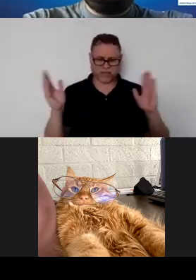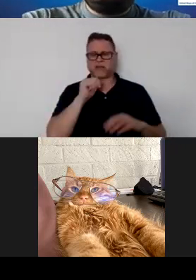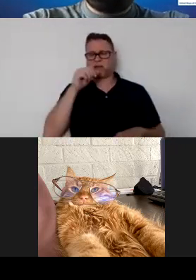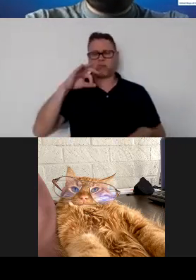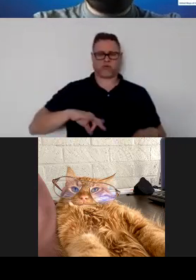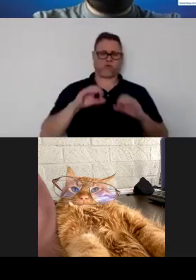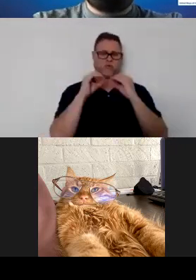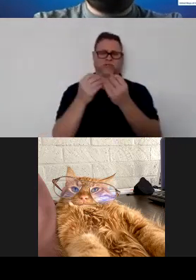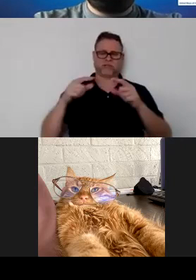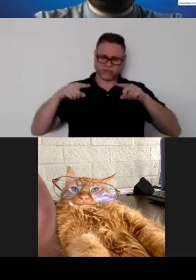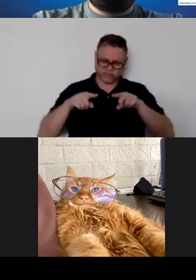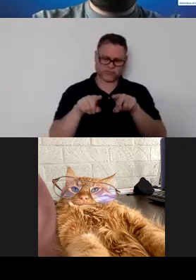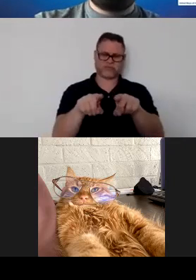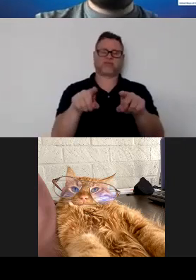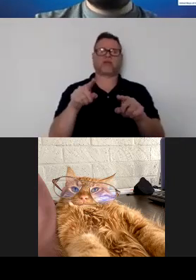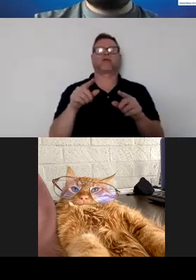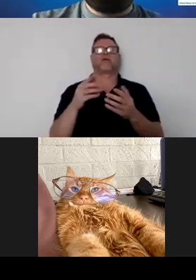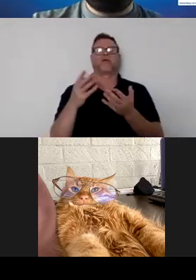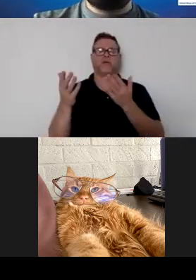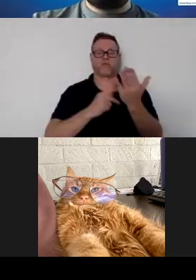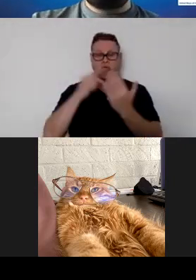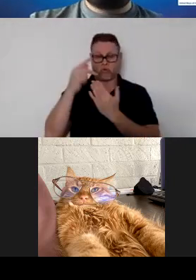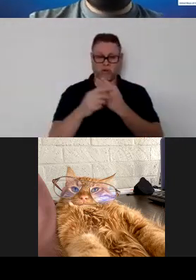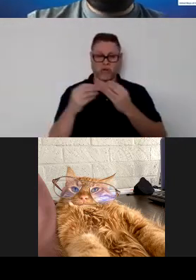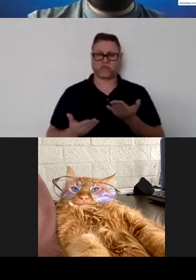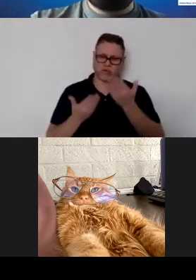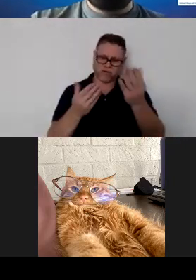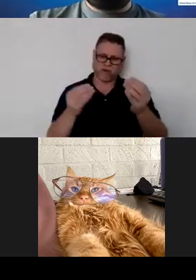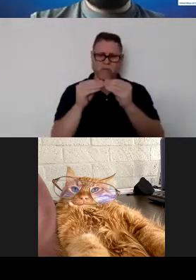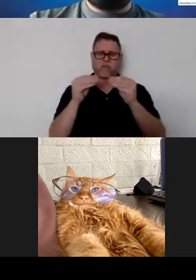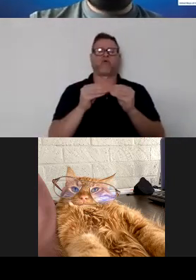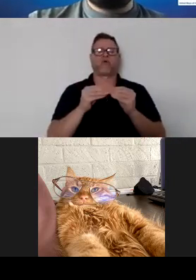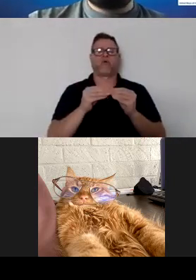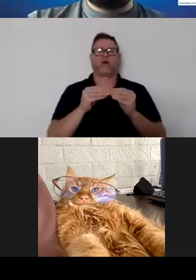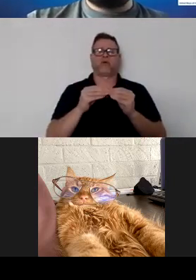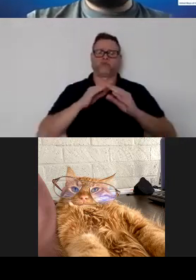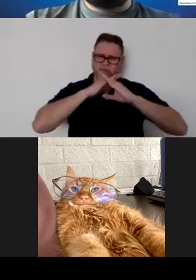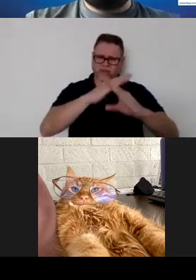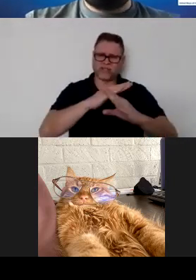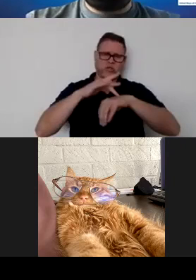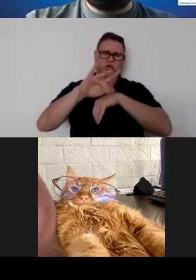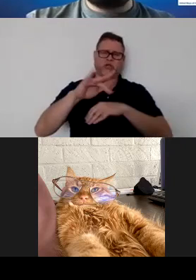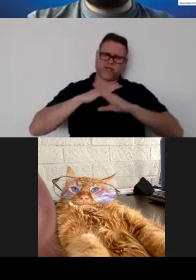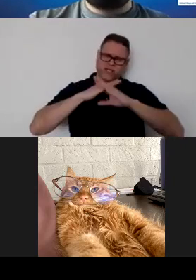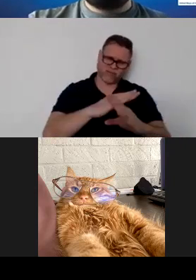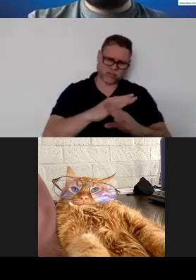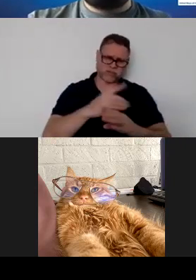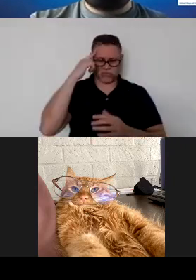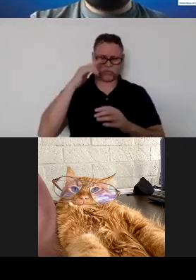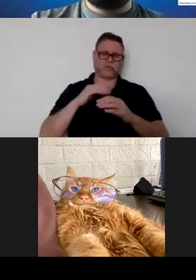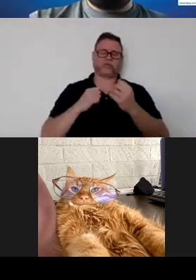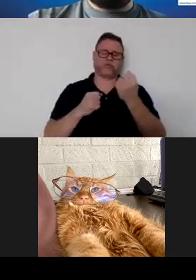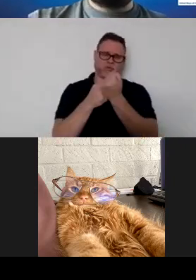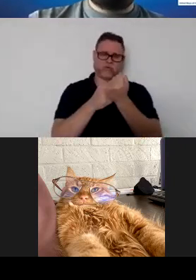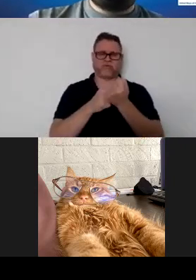to streamline and integrate their programs to provide more effective prevention and early intervention for support for children and